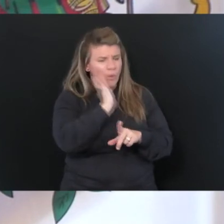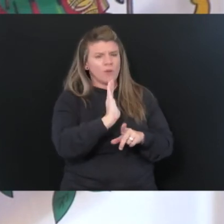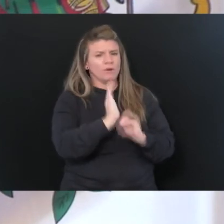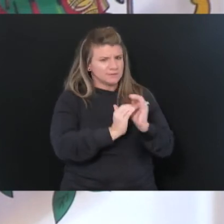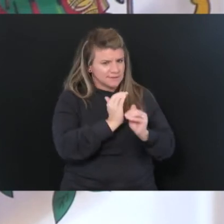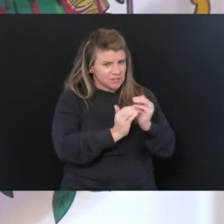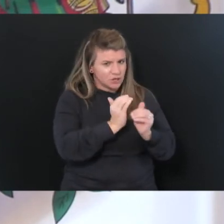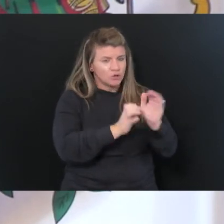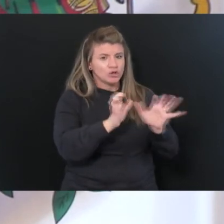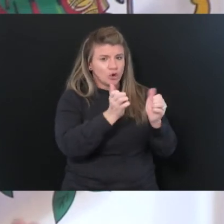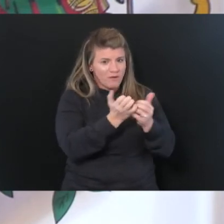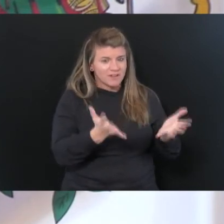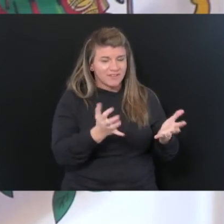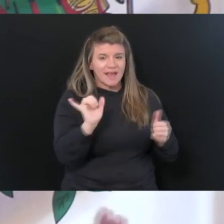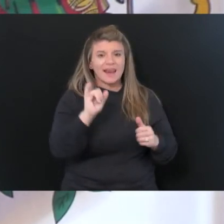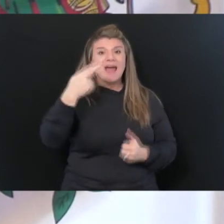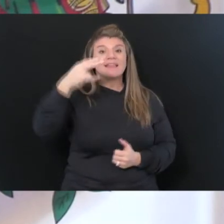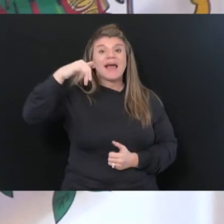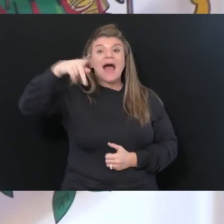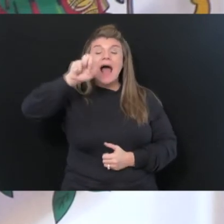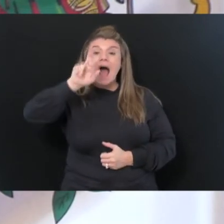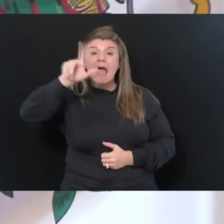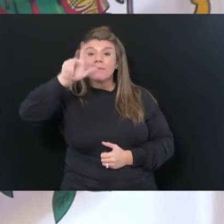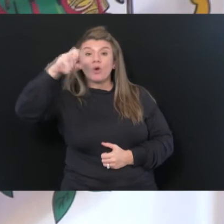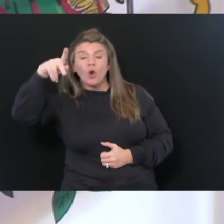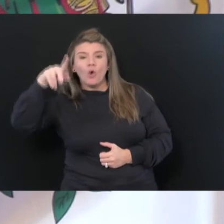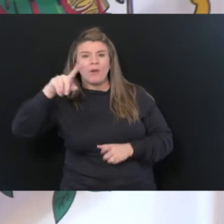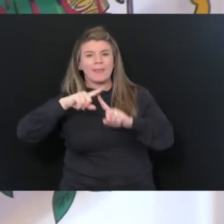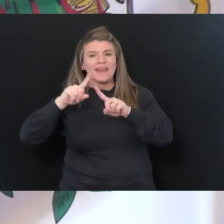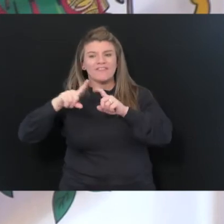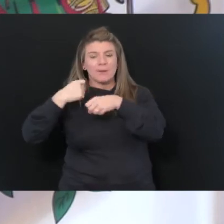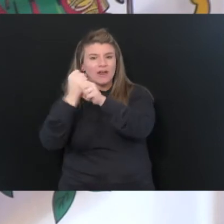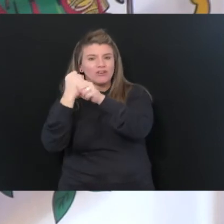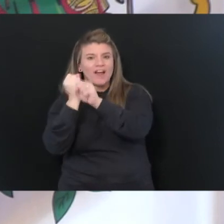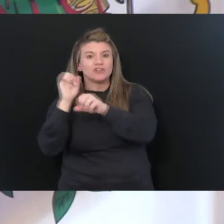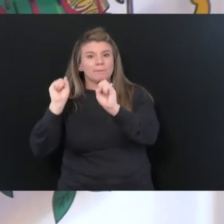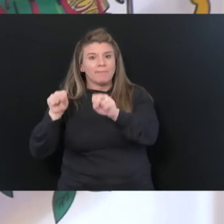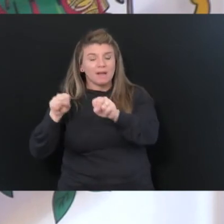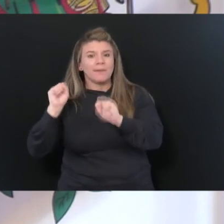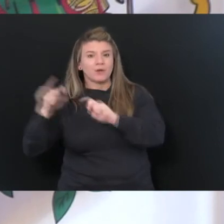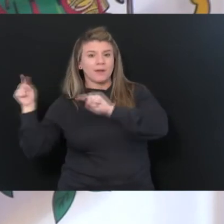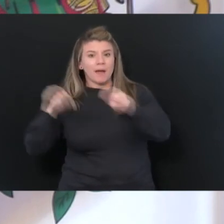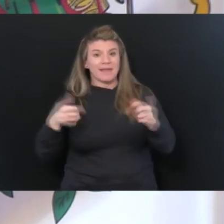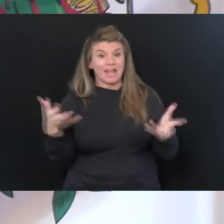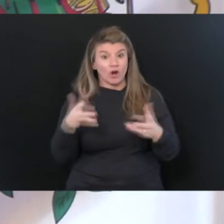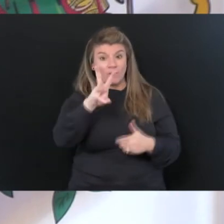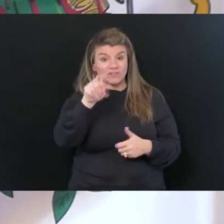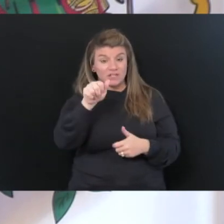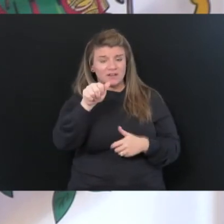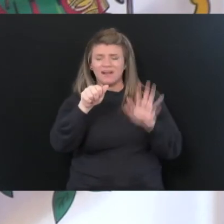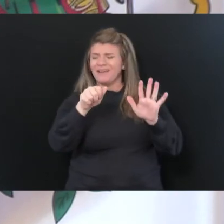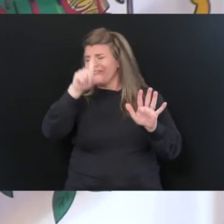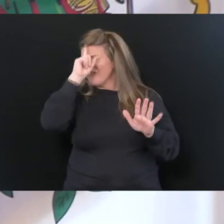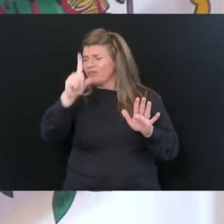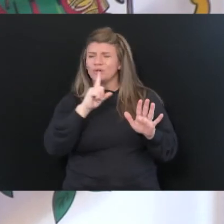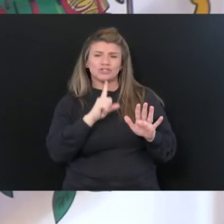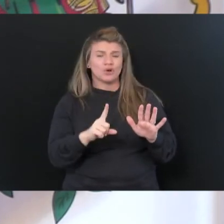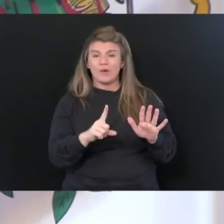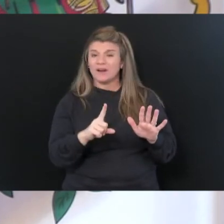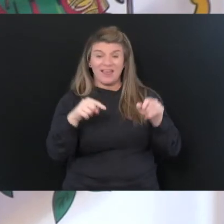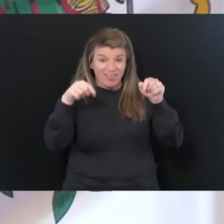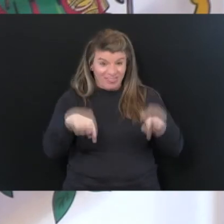to do things like Hyperloop and all the manufacturing possibilities that are coming within West Virginia, absolutely,